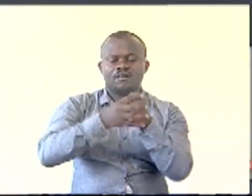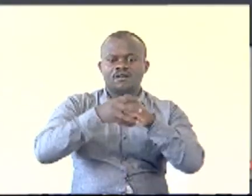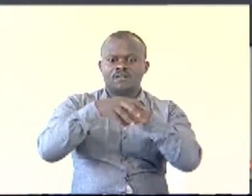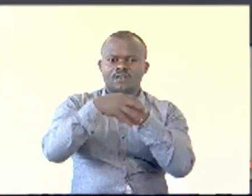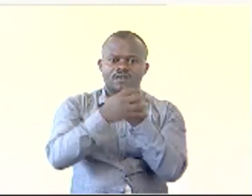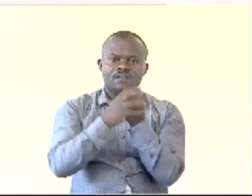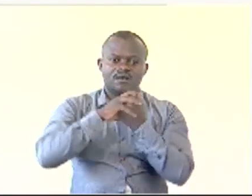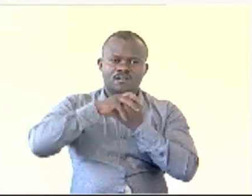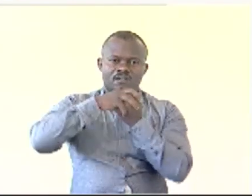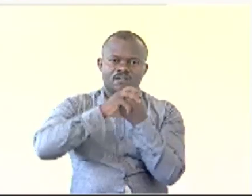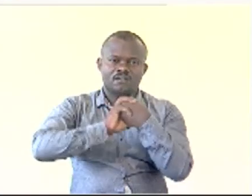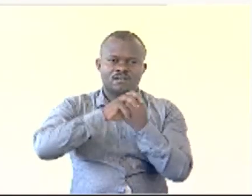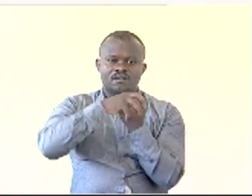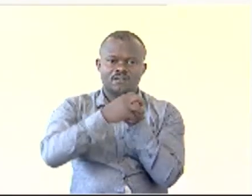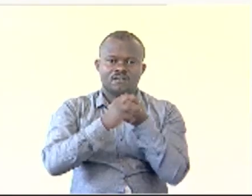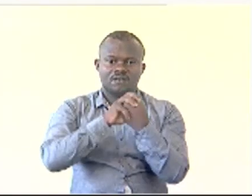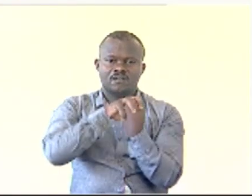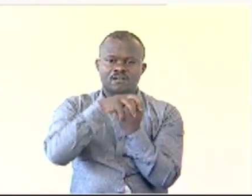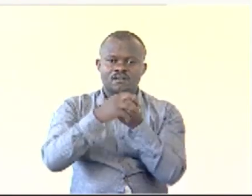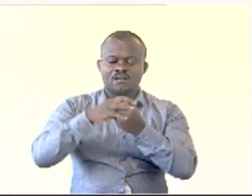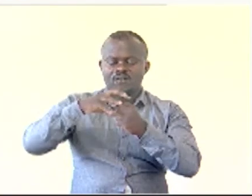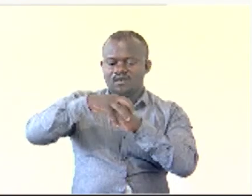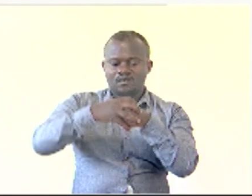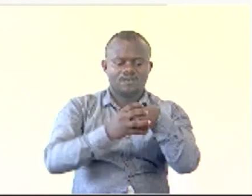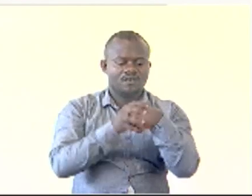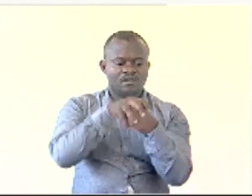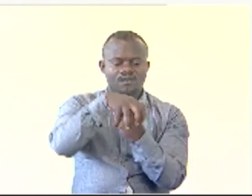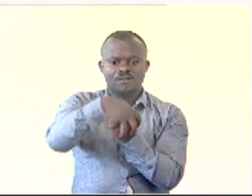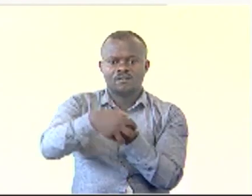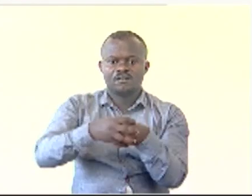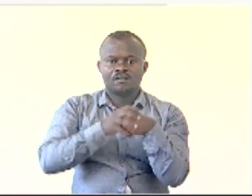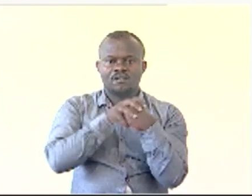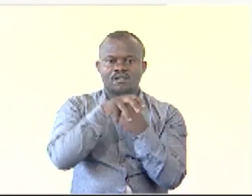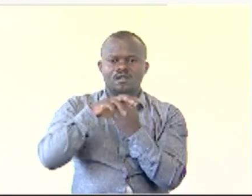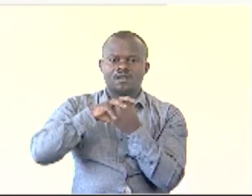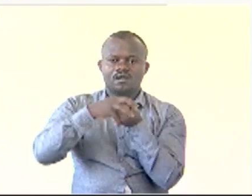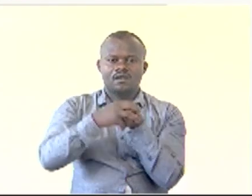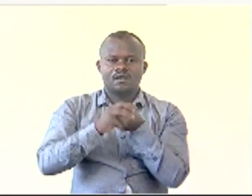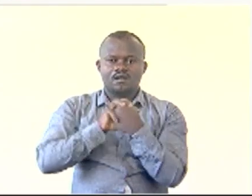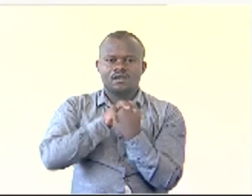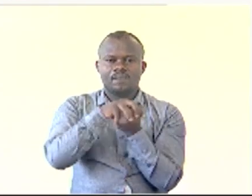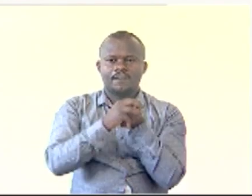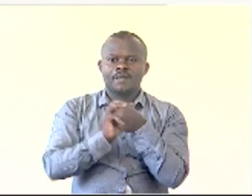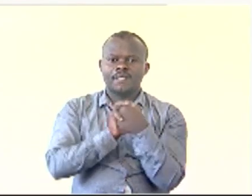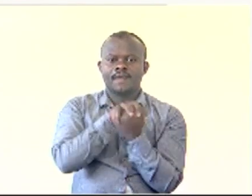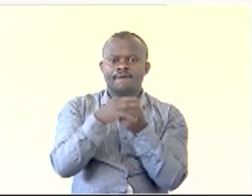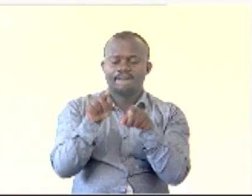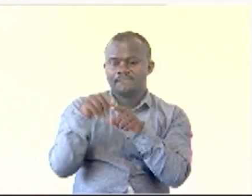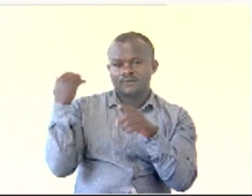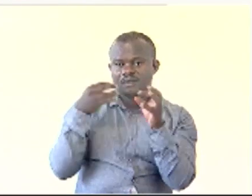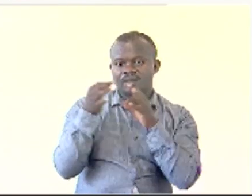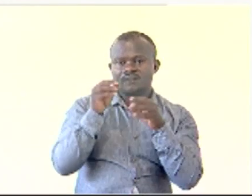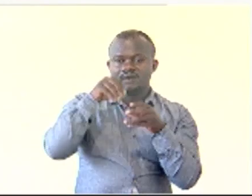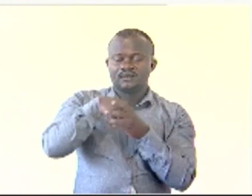ball-shaped head of one bone that is fixed into the cavity or into the socket, as I'm mentioning it, into the